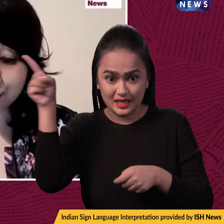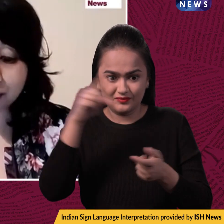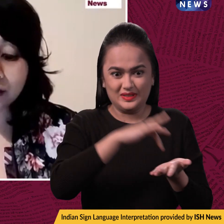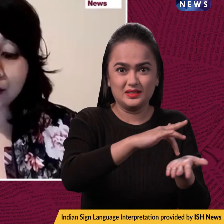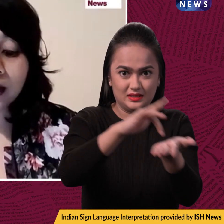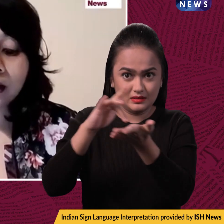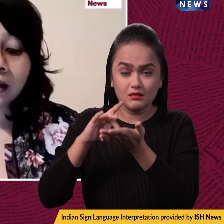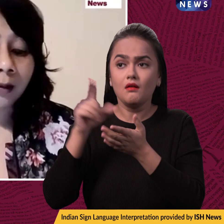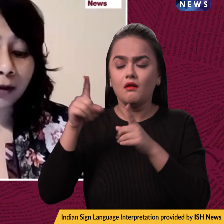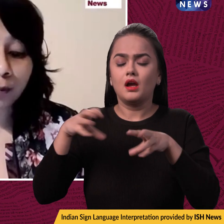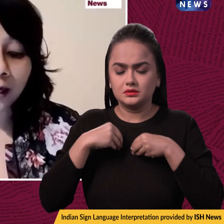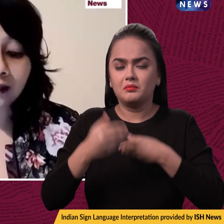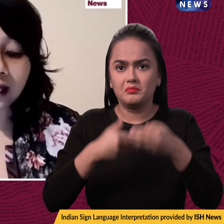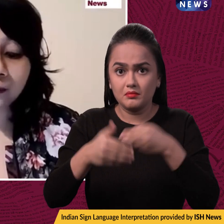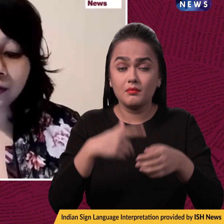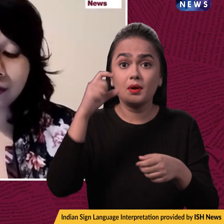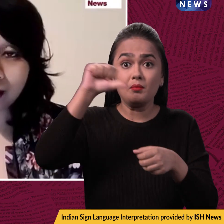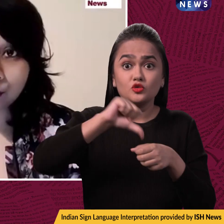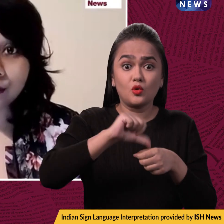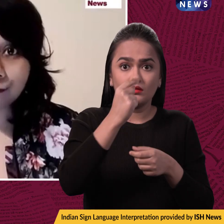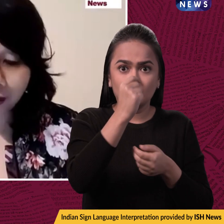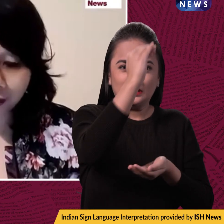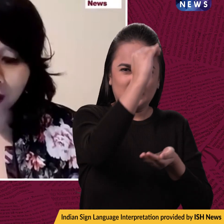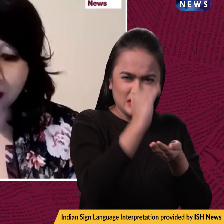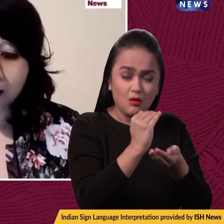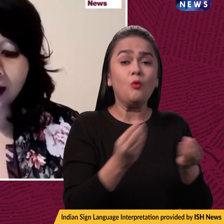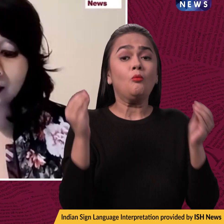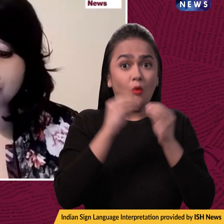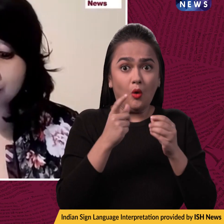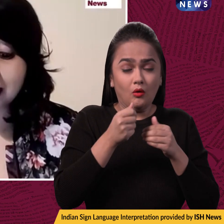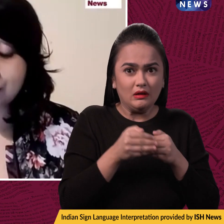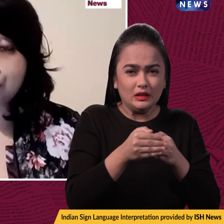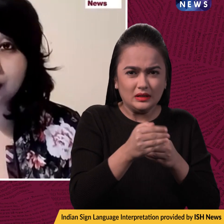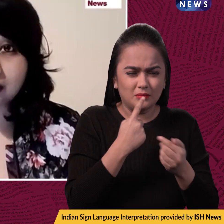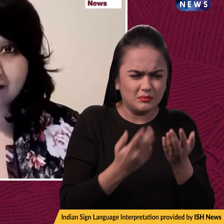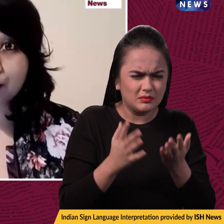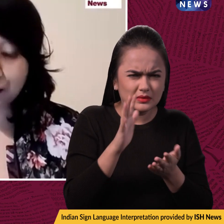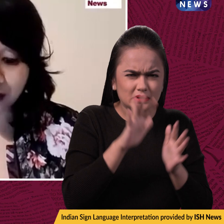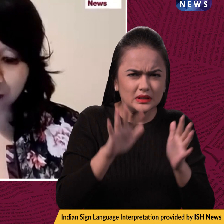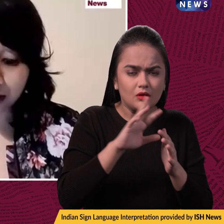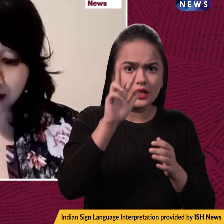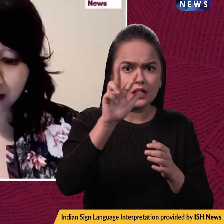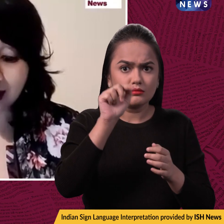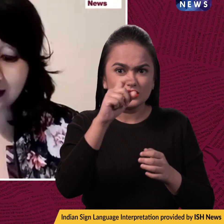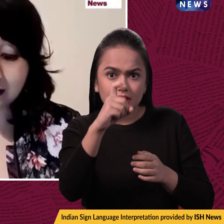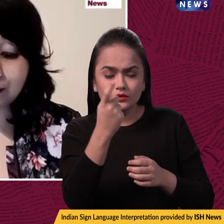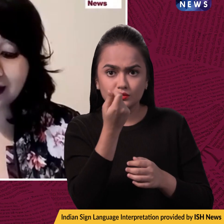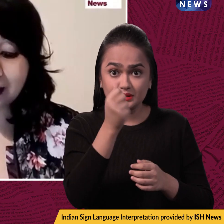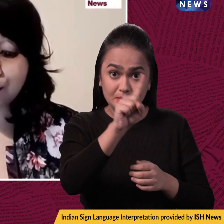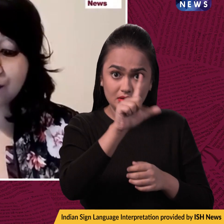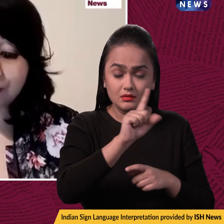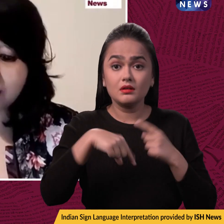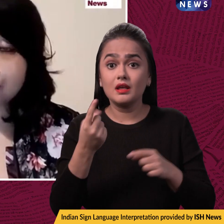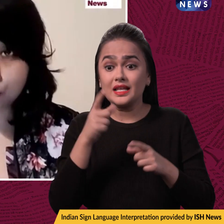centre's footsteps as well. Petrol price has been reduced further by as much as 8.7 rupees per litre and diesel